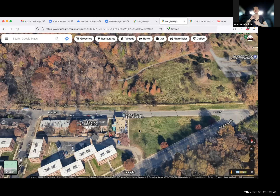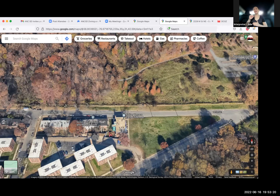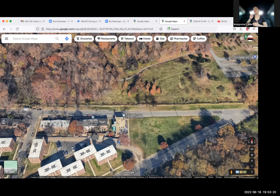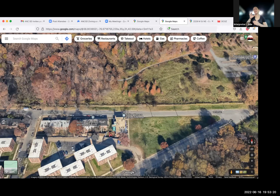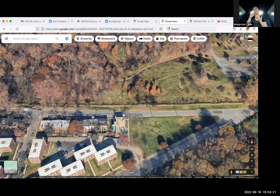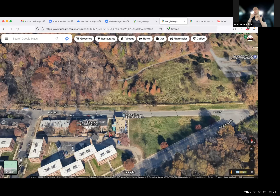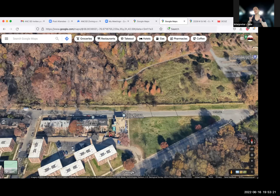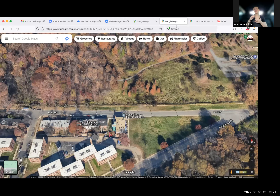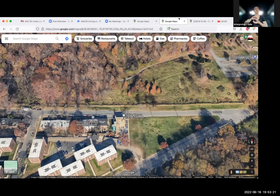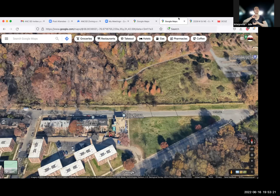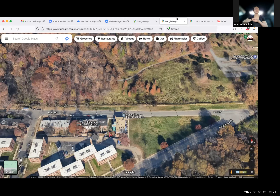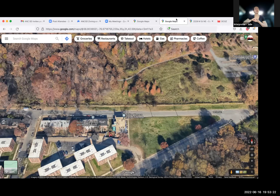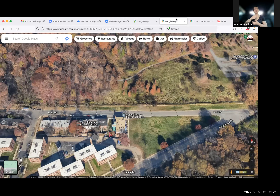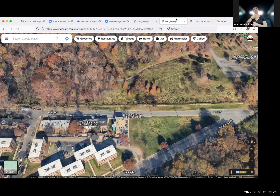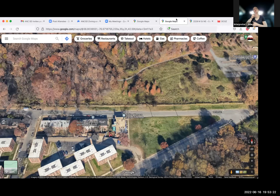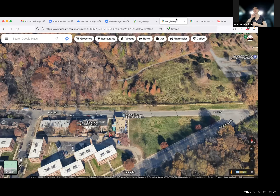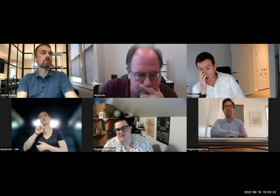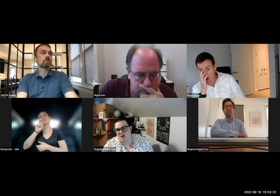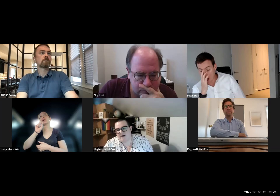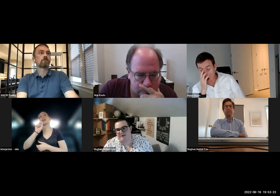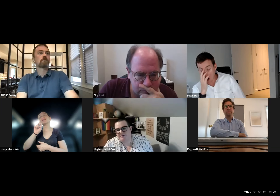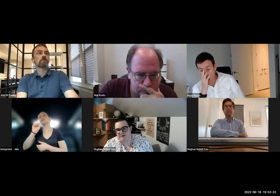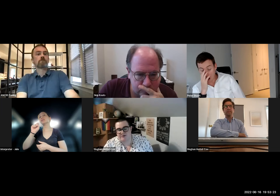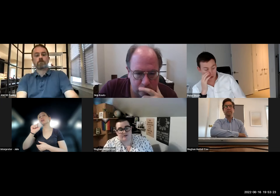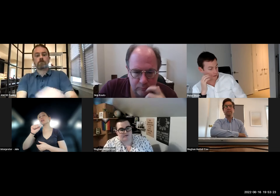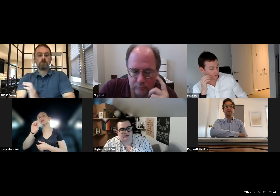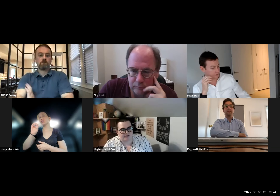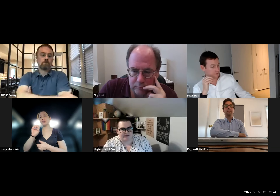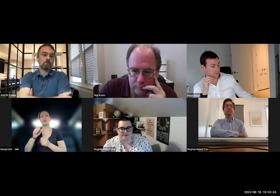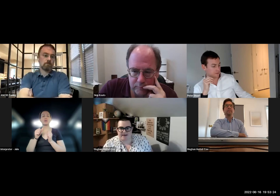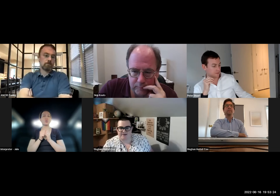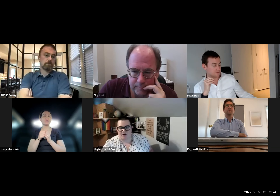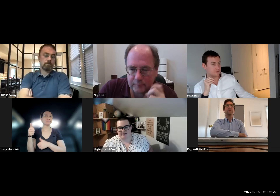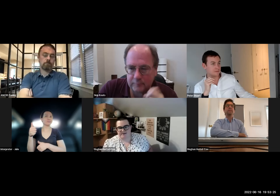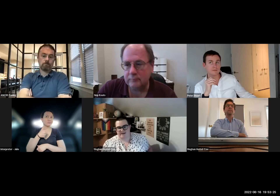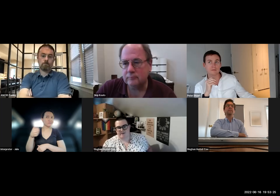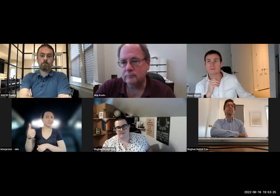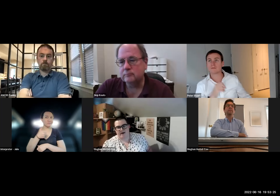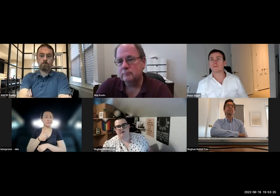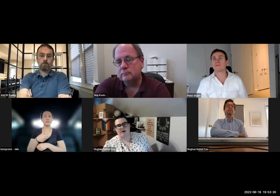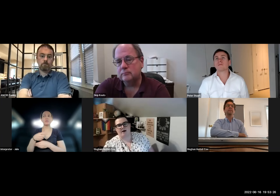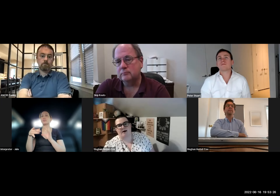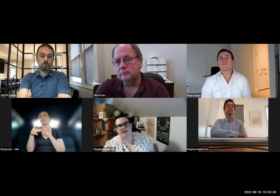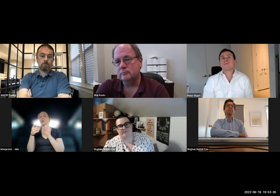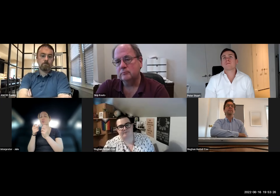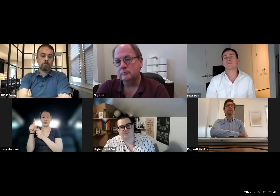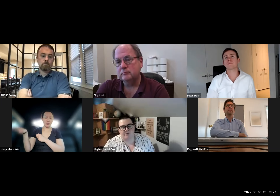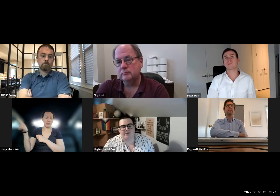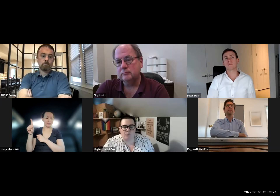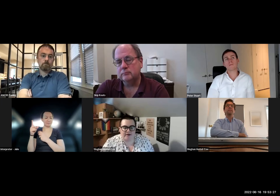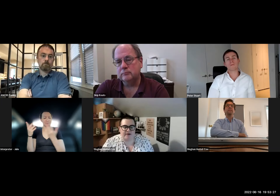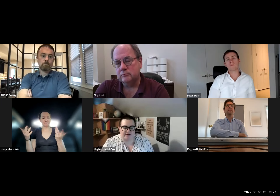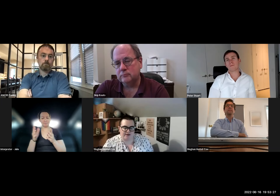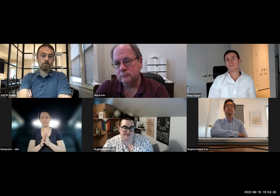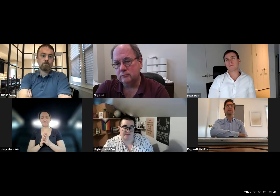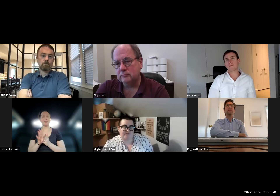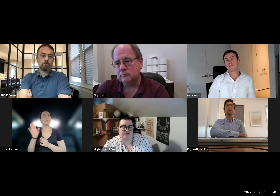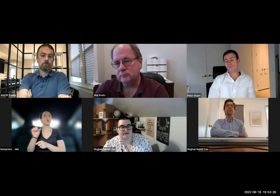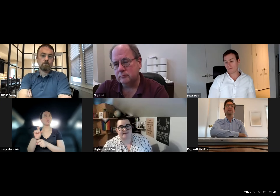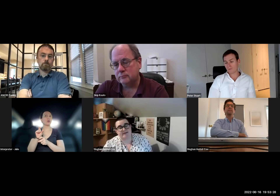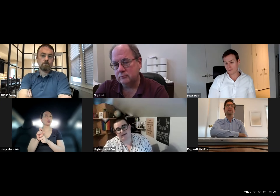are working with Grove Slade on the transportation piece and talking to them about they're working on